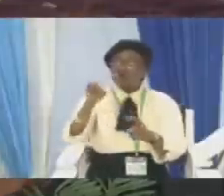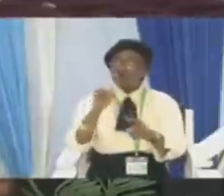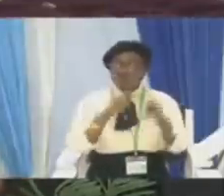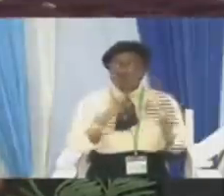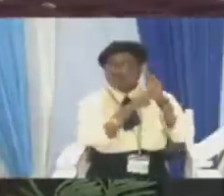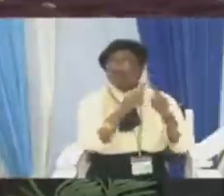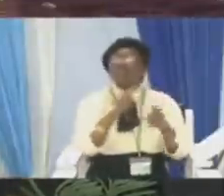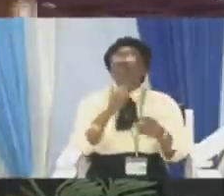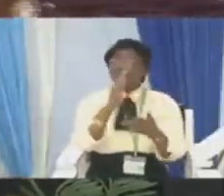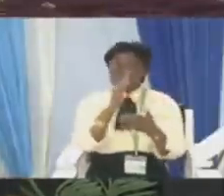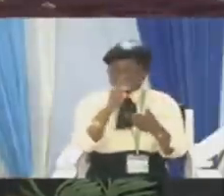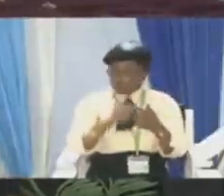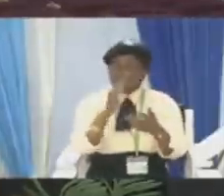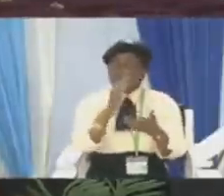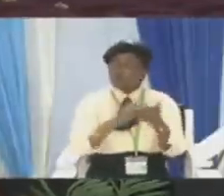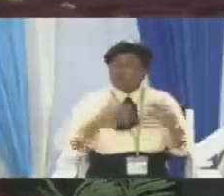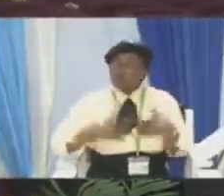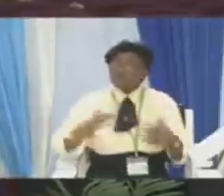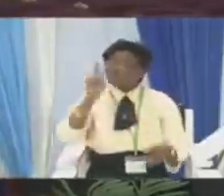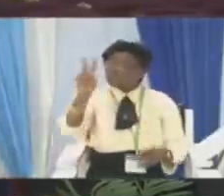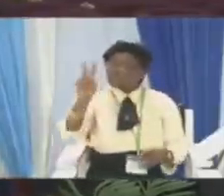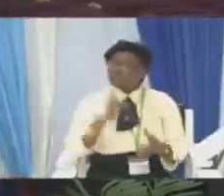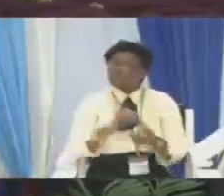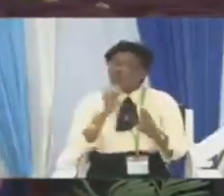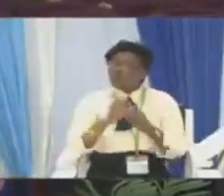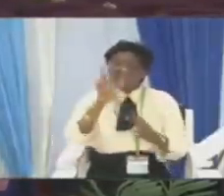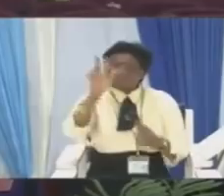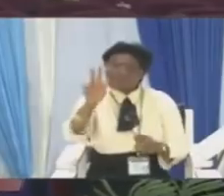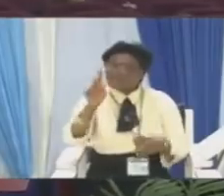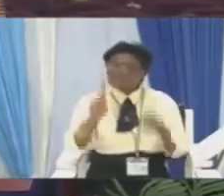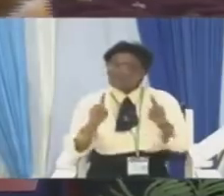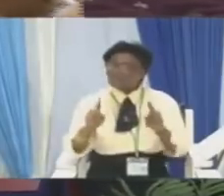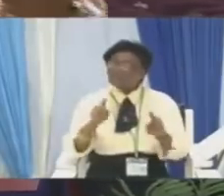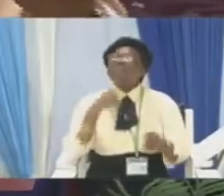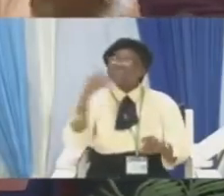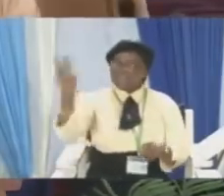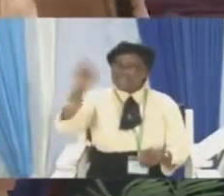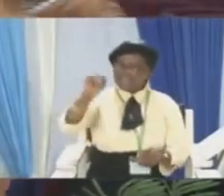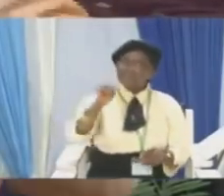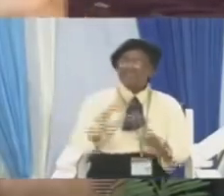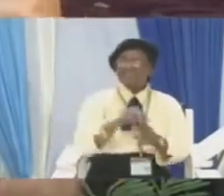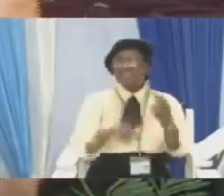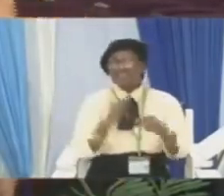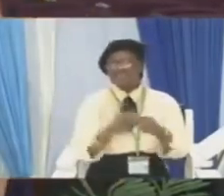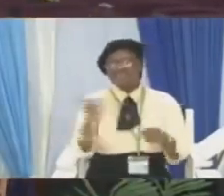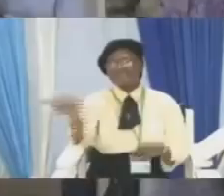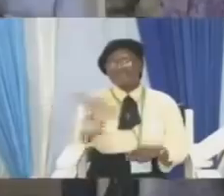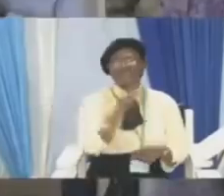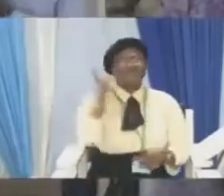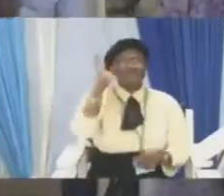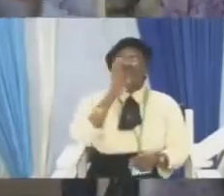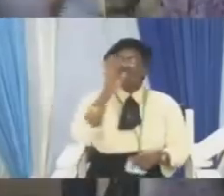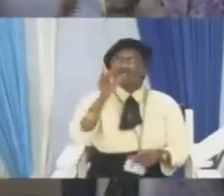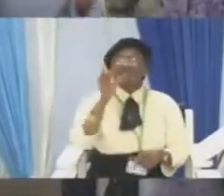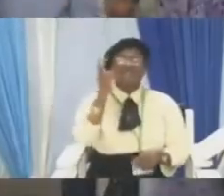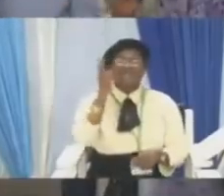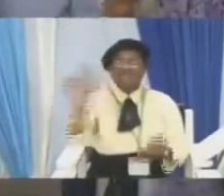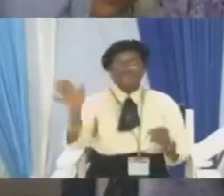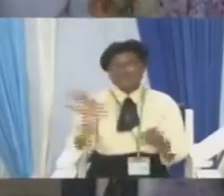two people, or three people, and tell them, in the name of Jesus, you shall be fruitful.